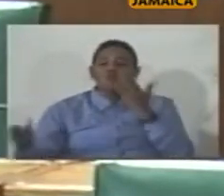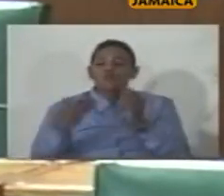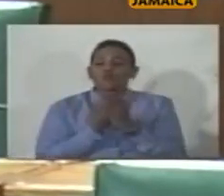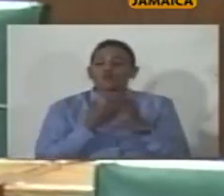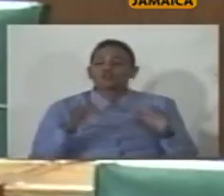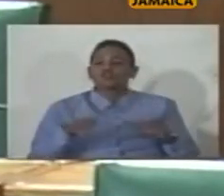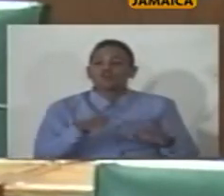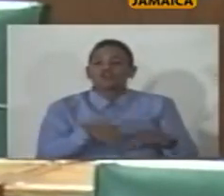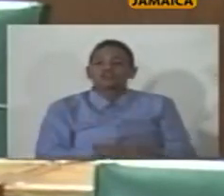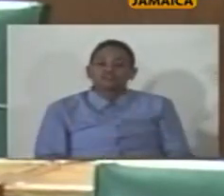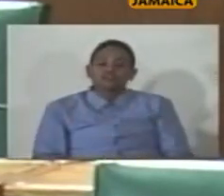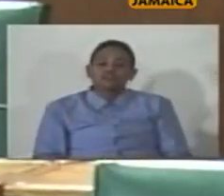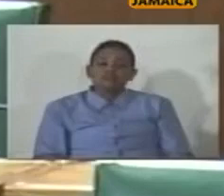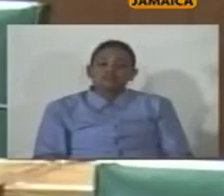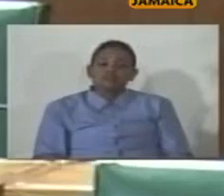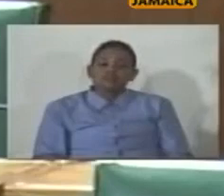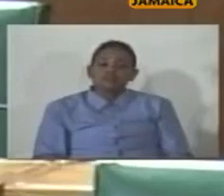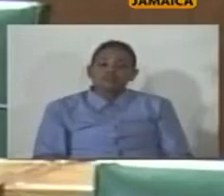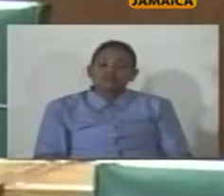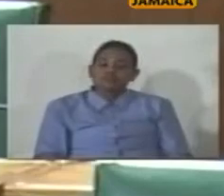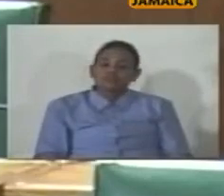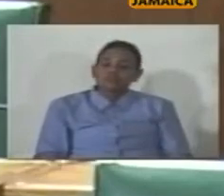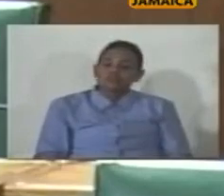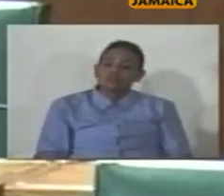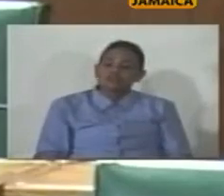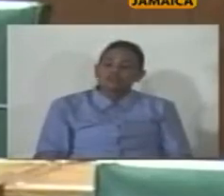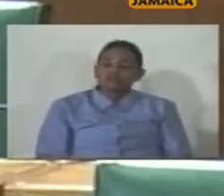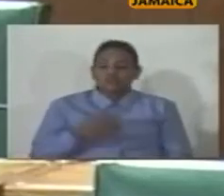Well done. He's a good speaker and he works hard.